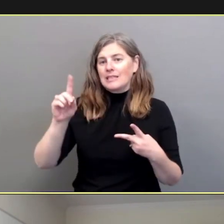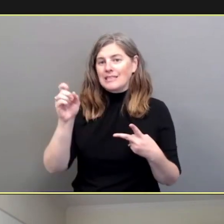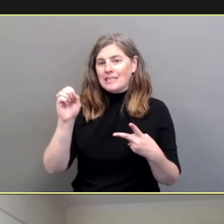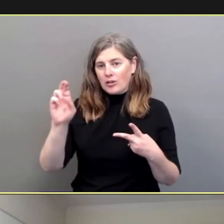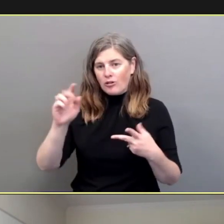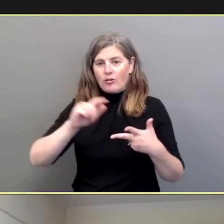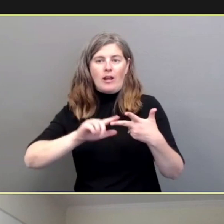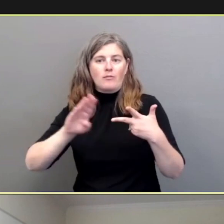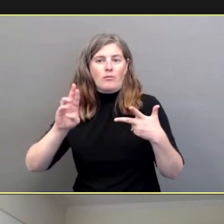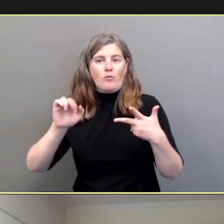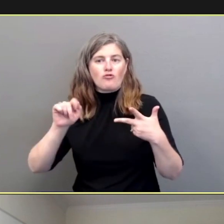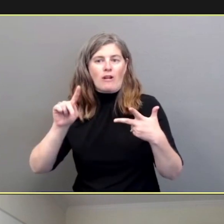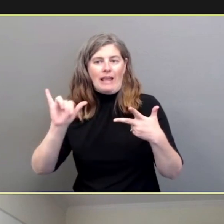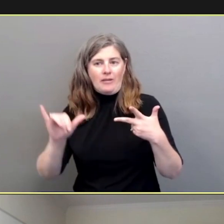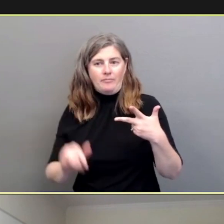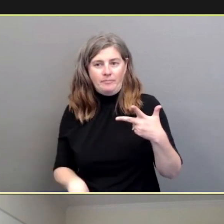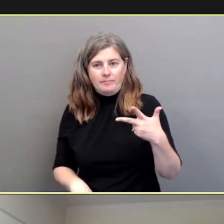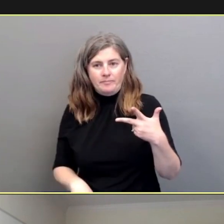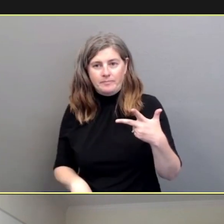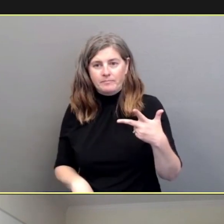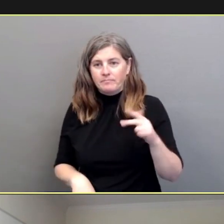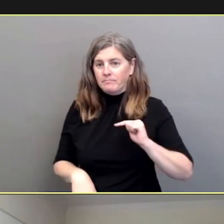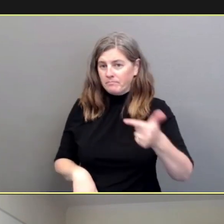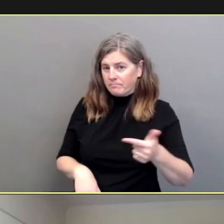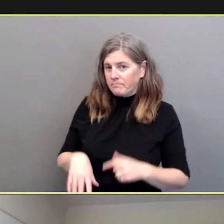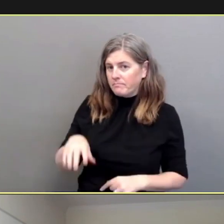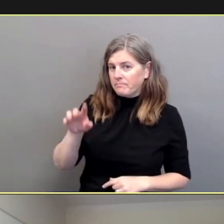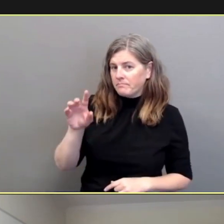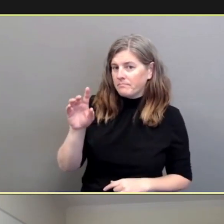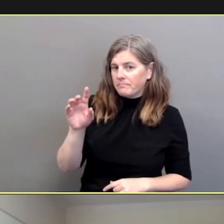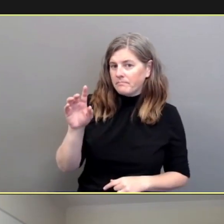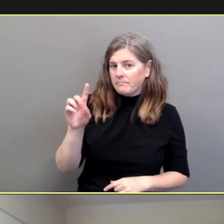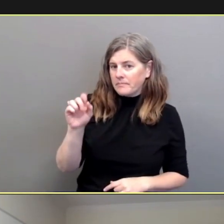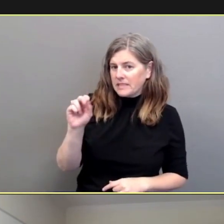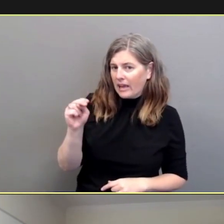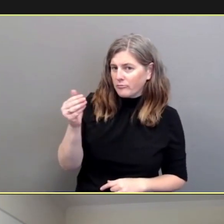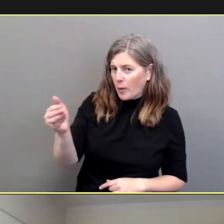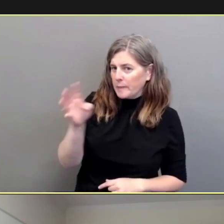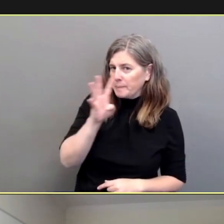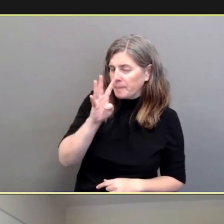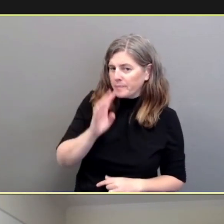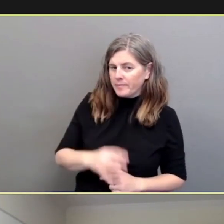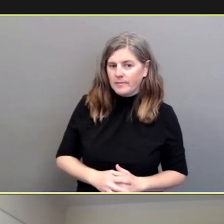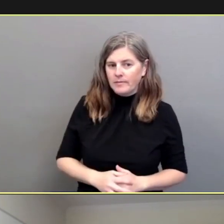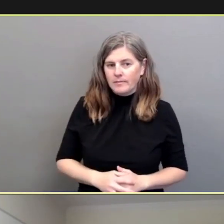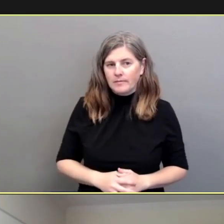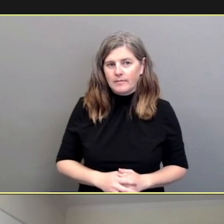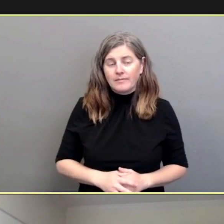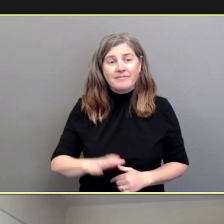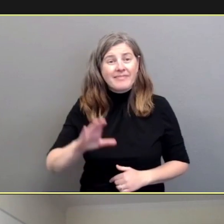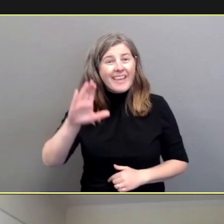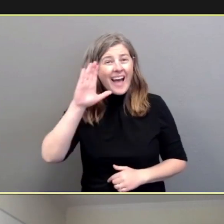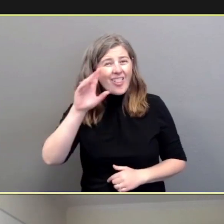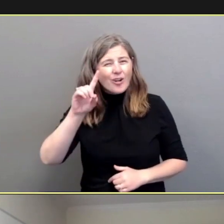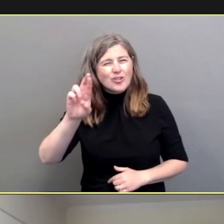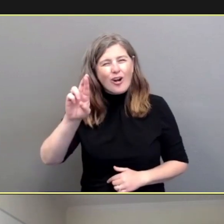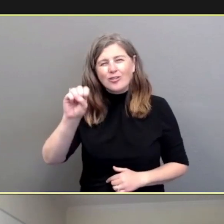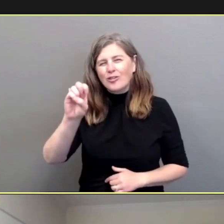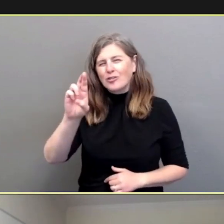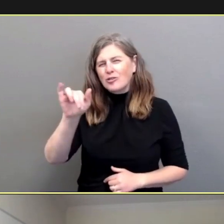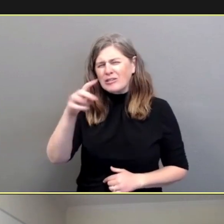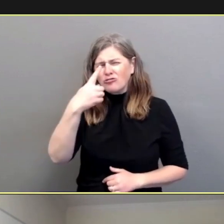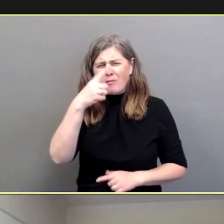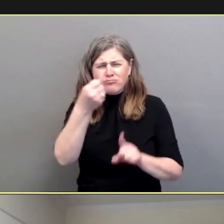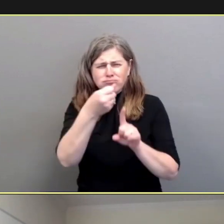Brittany Costello. Dan, you are unmuted. Hi, Dr. Scrace, can you